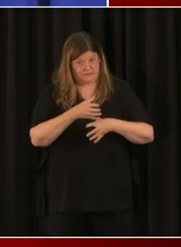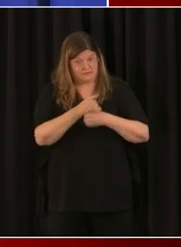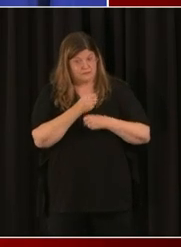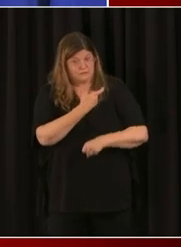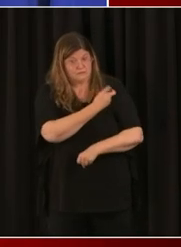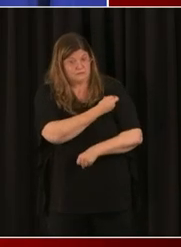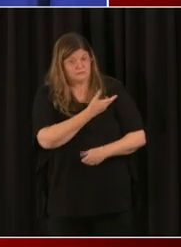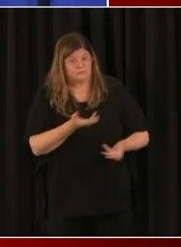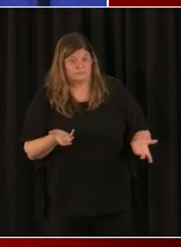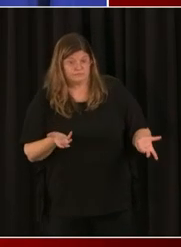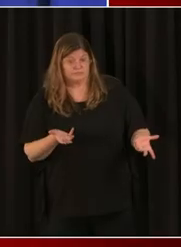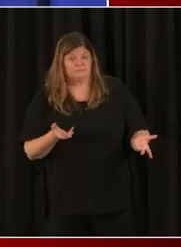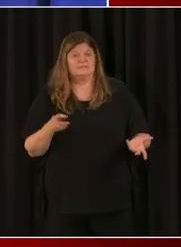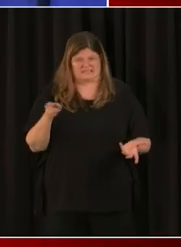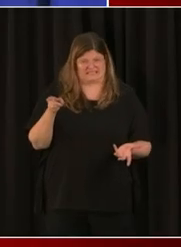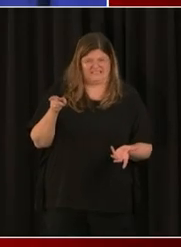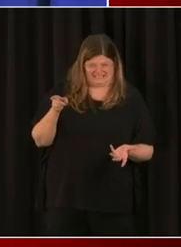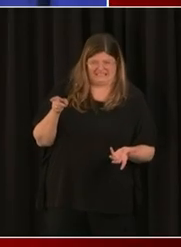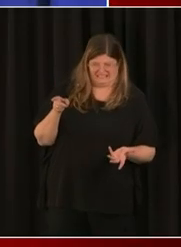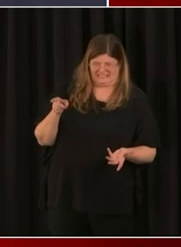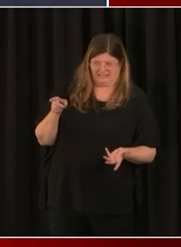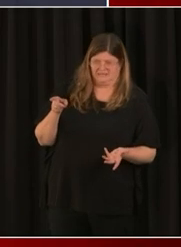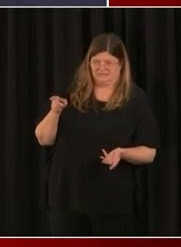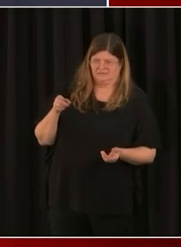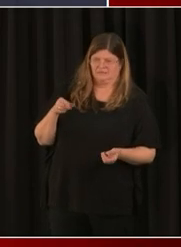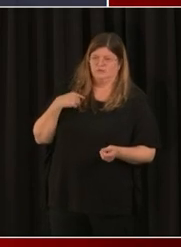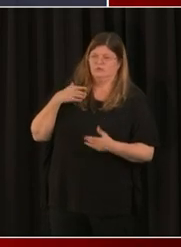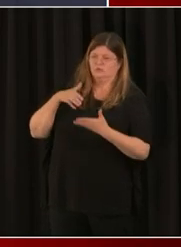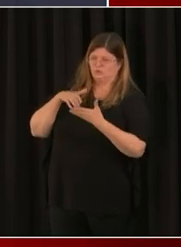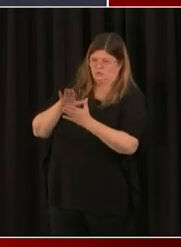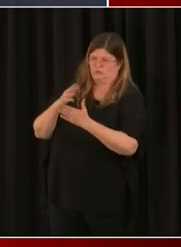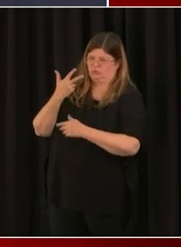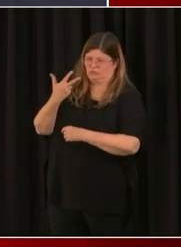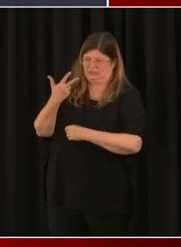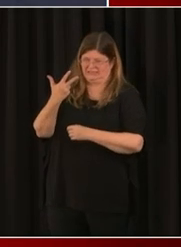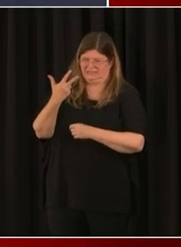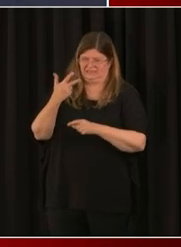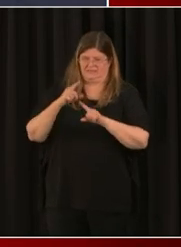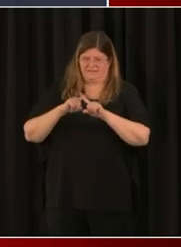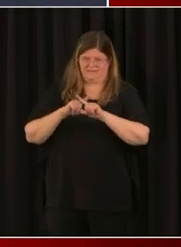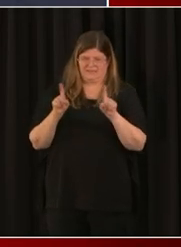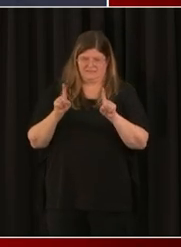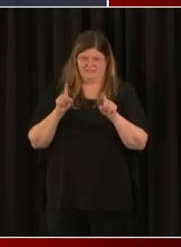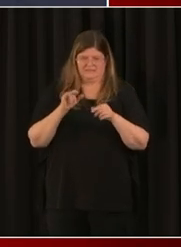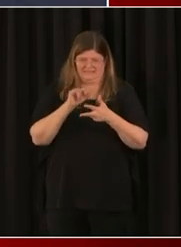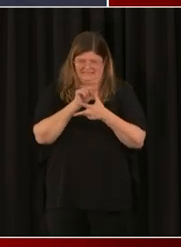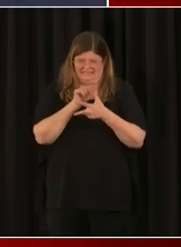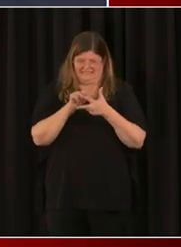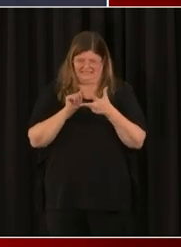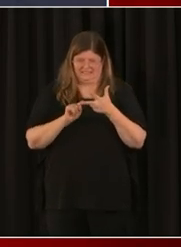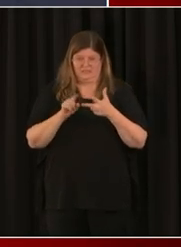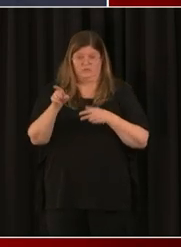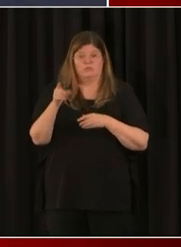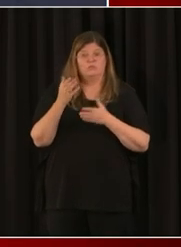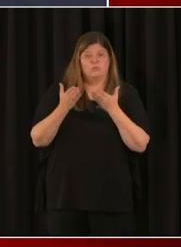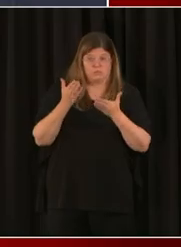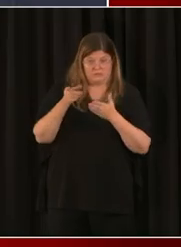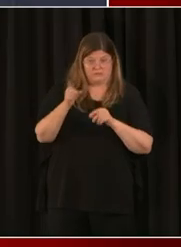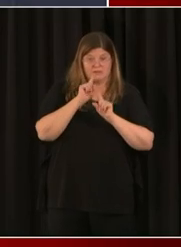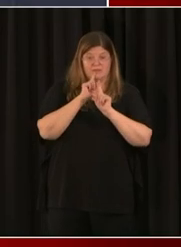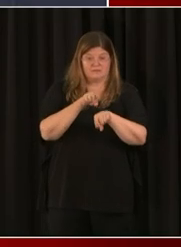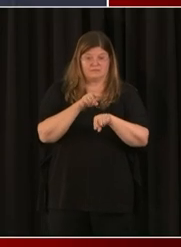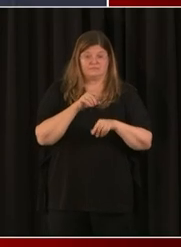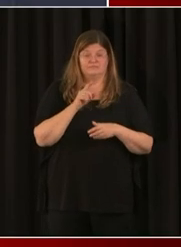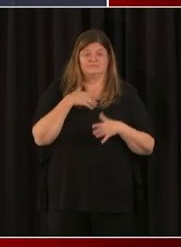me any insight on that? Yes, so I can address 3 settings with that one question that I think may be of interest. So we